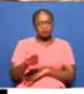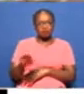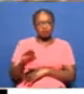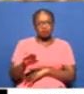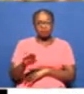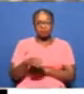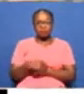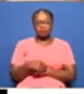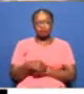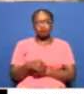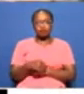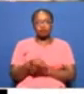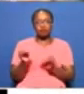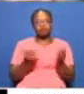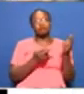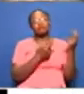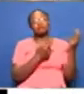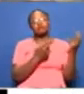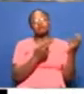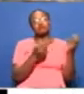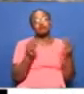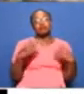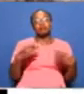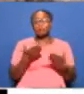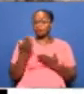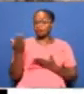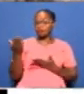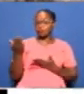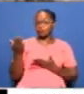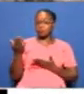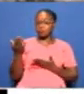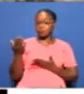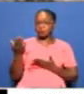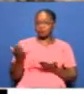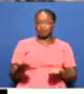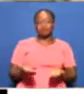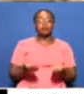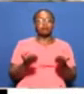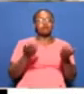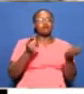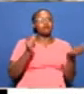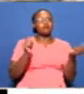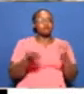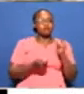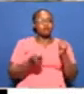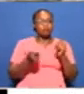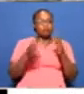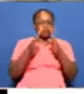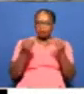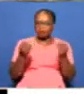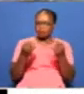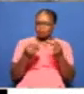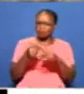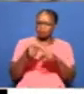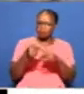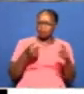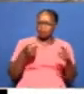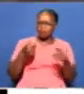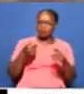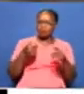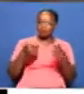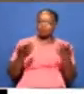This has brought new hope to Barsaloi residents as the crop is lifting many households out of poverty as they plant the crop for